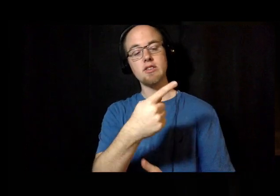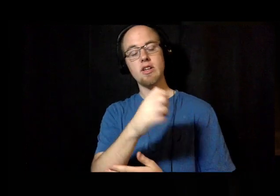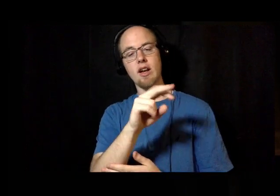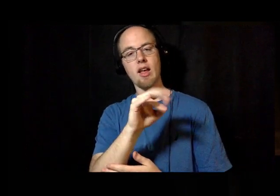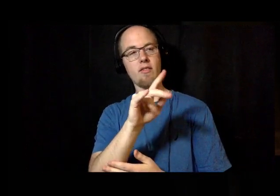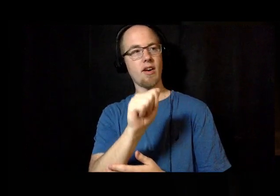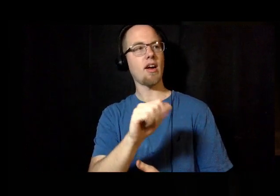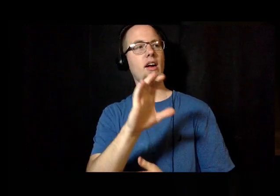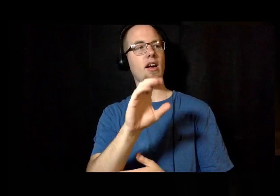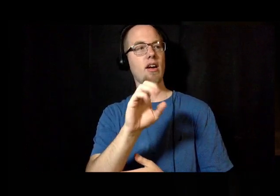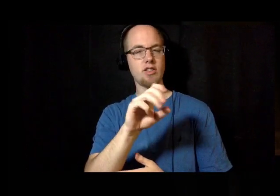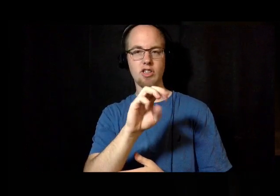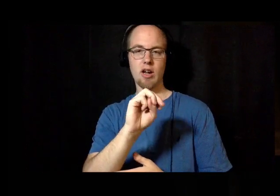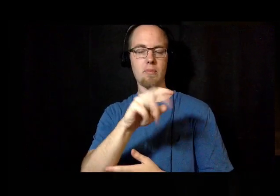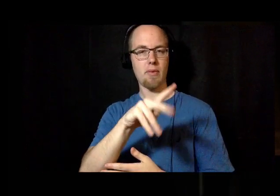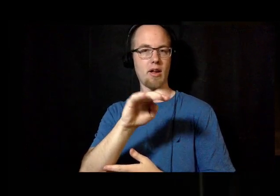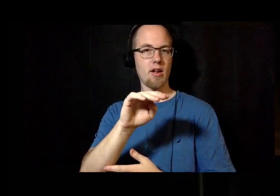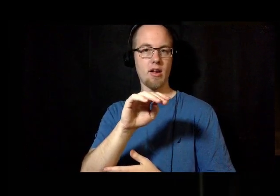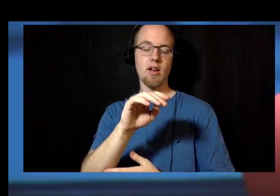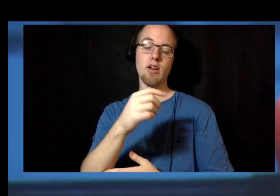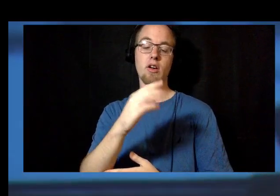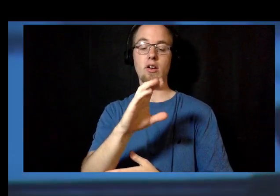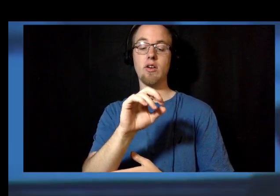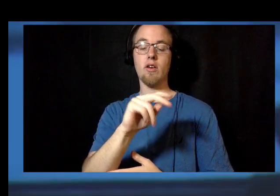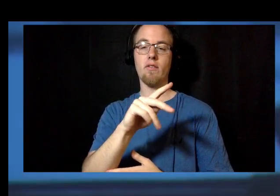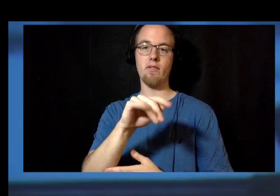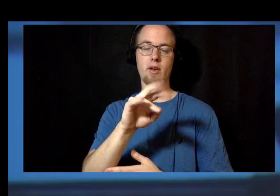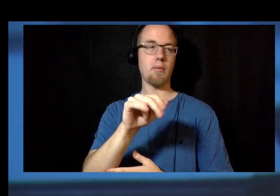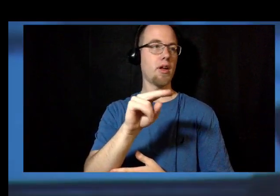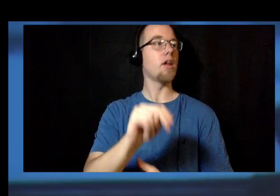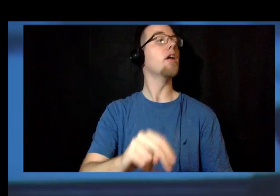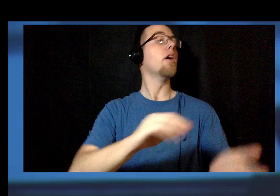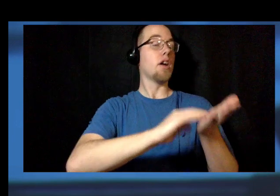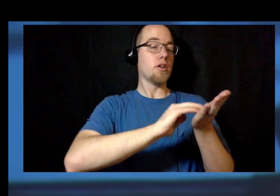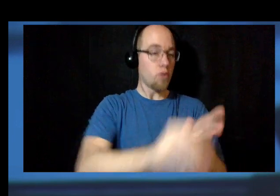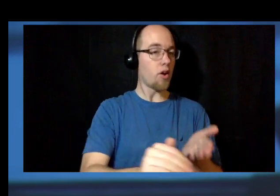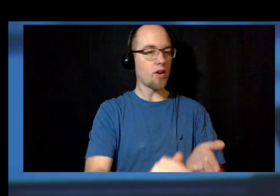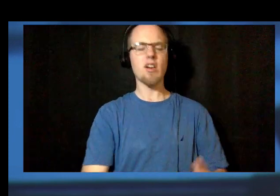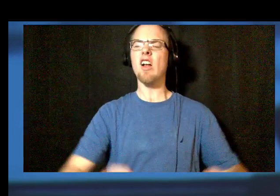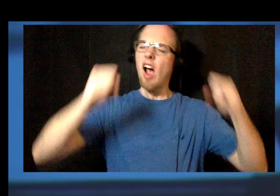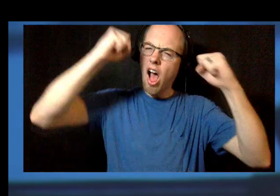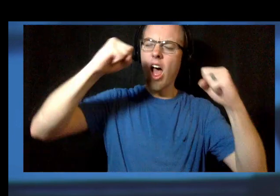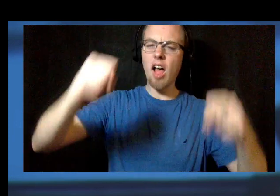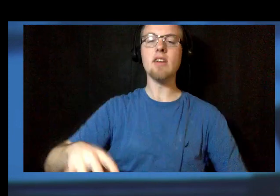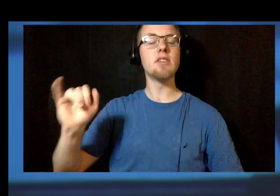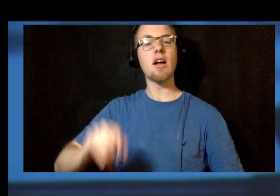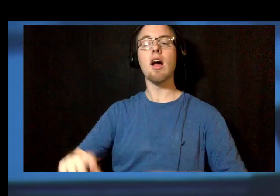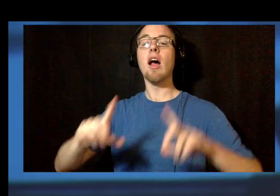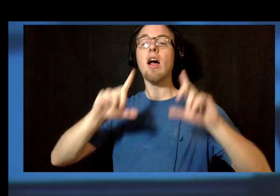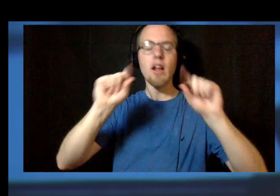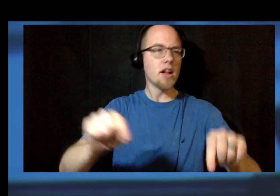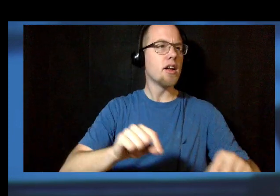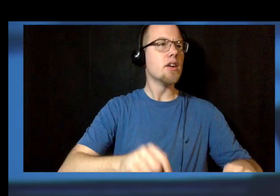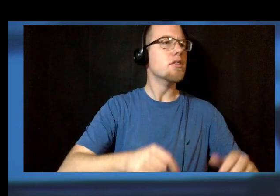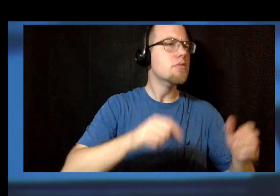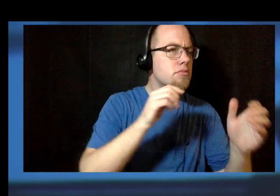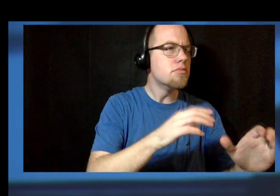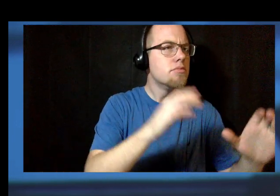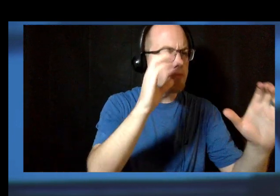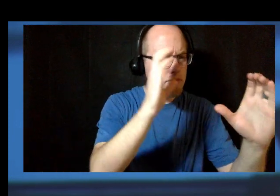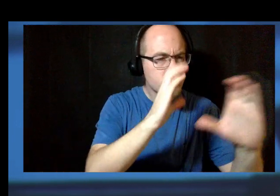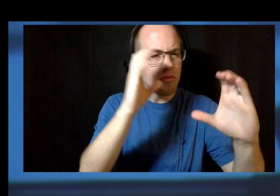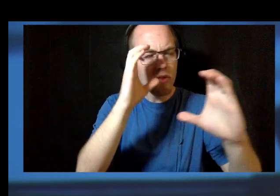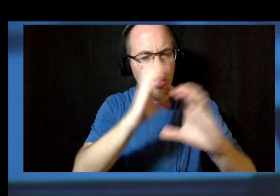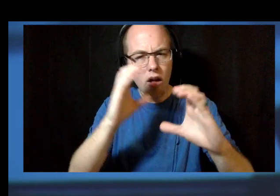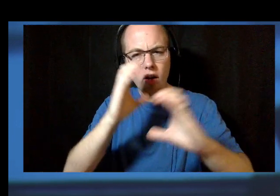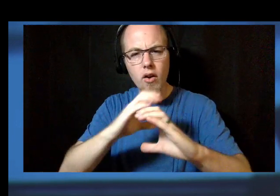got pneumonia, moved back to Cuba, and spent most of his spare time on his boat tracking Nazi U-boats with a